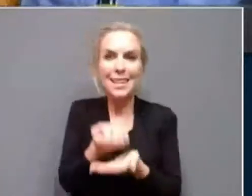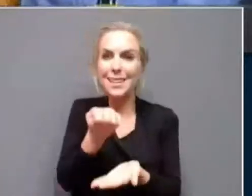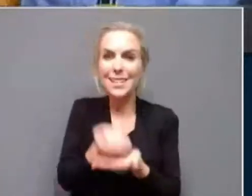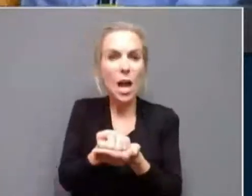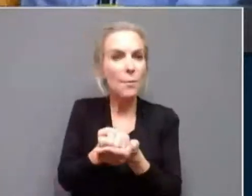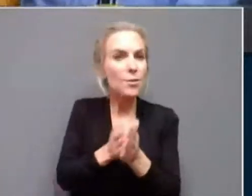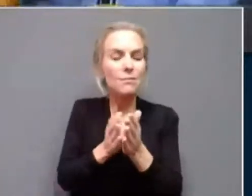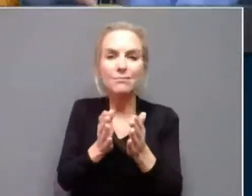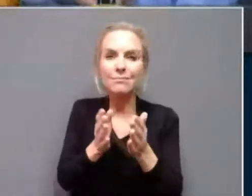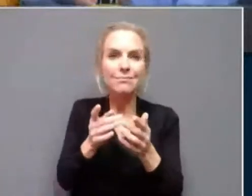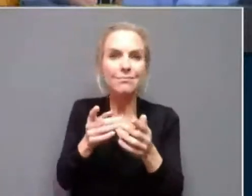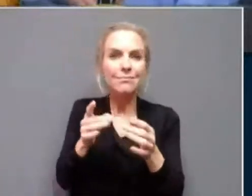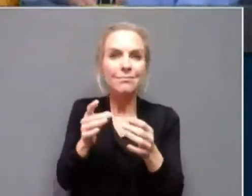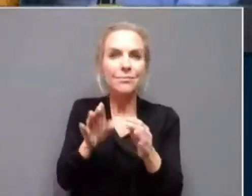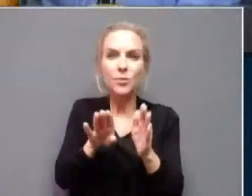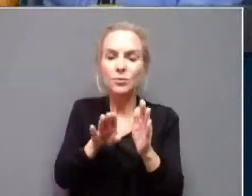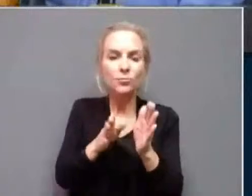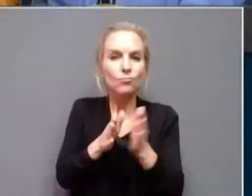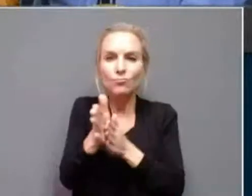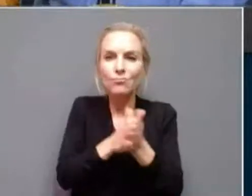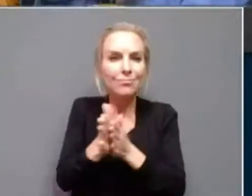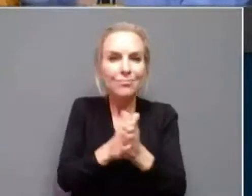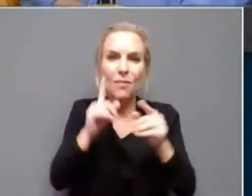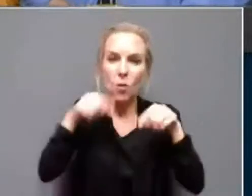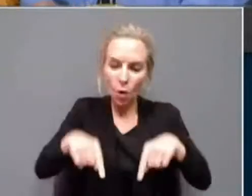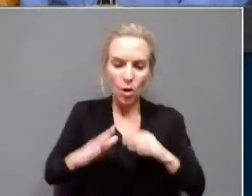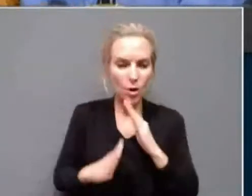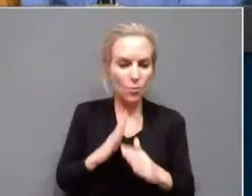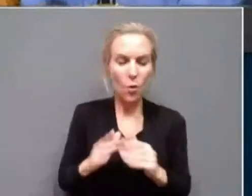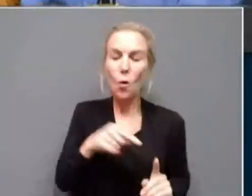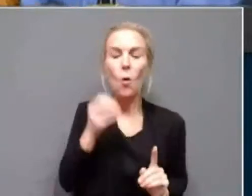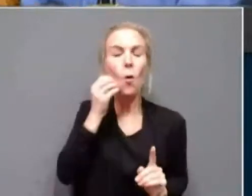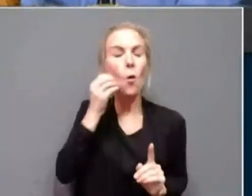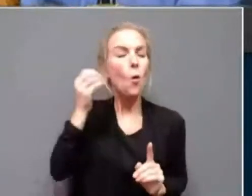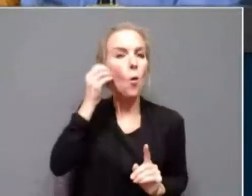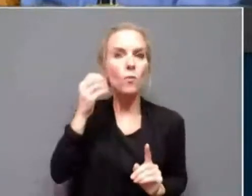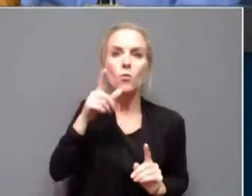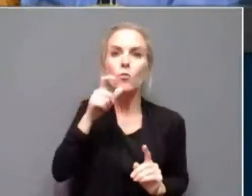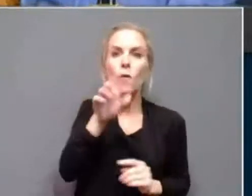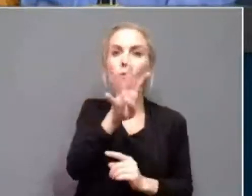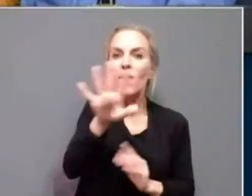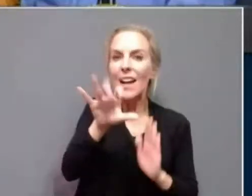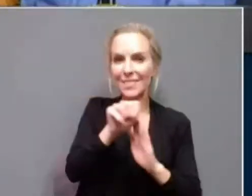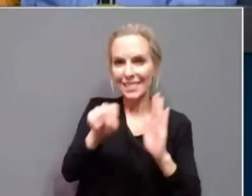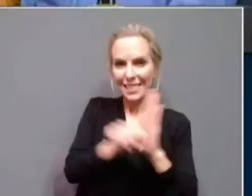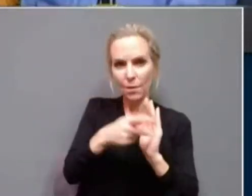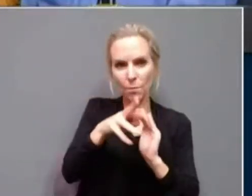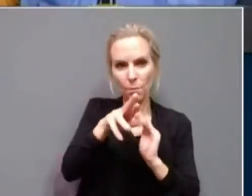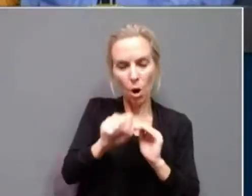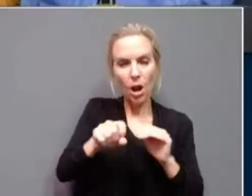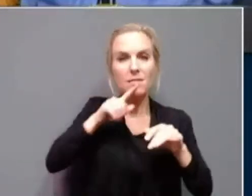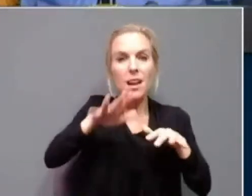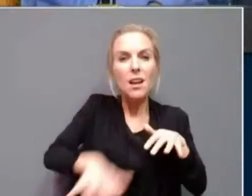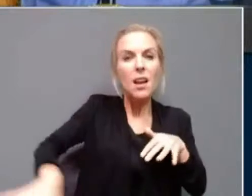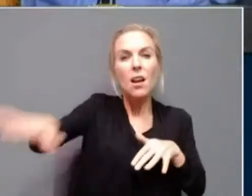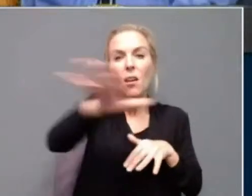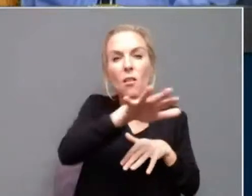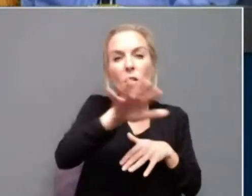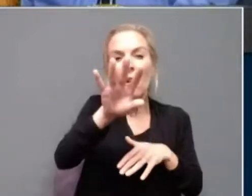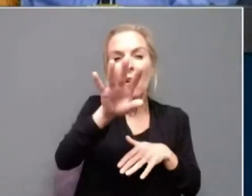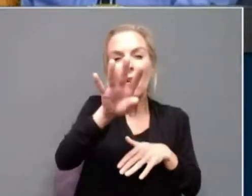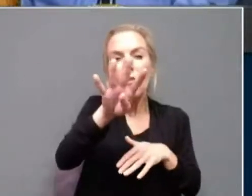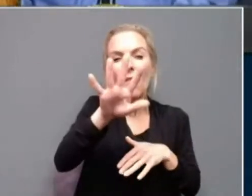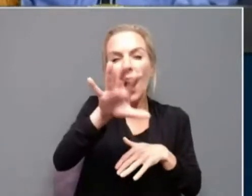one of our communities. We're home to 45 state parks spanning over 48,000 acres throughout the Commonwealth. And a few of